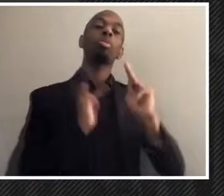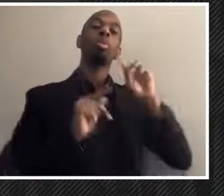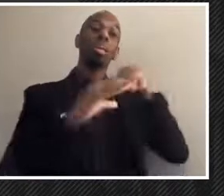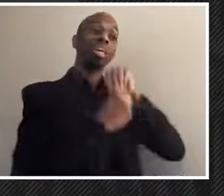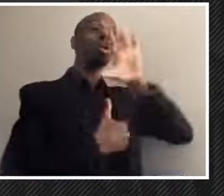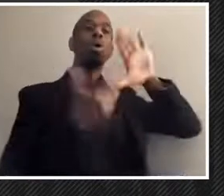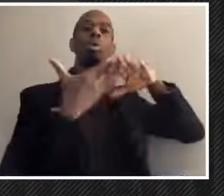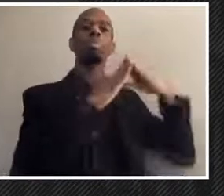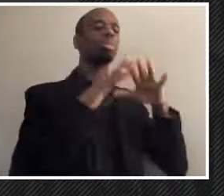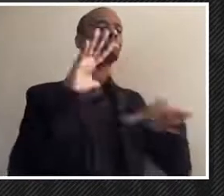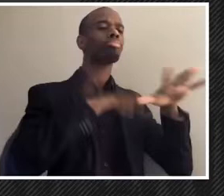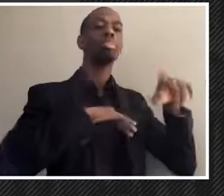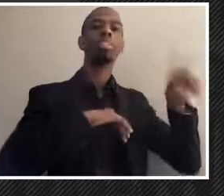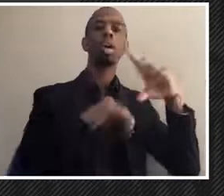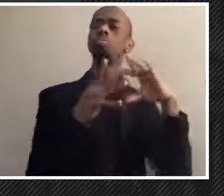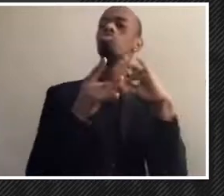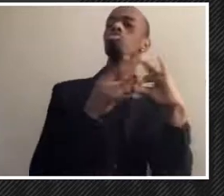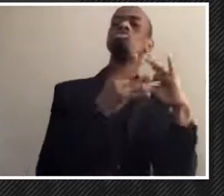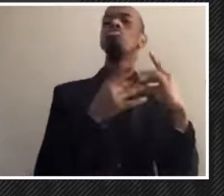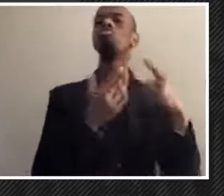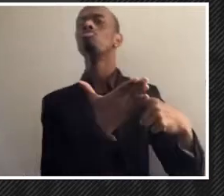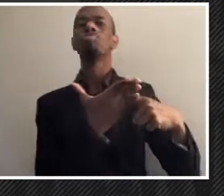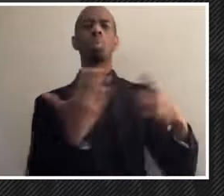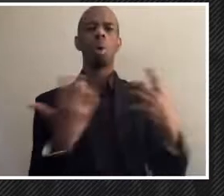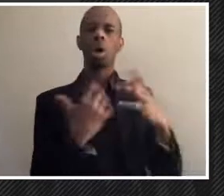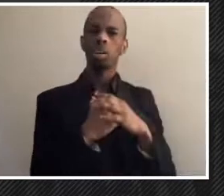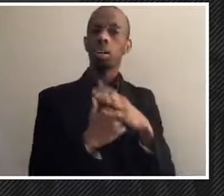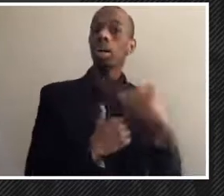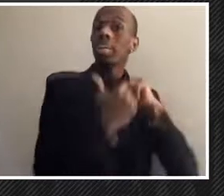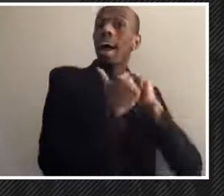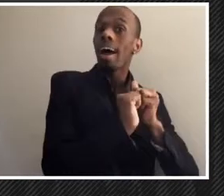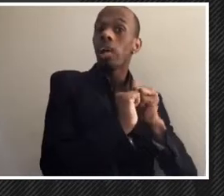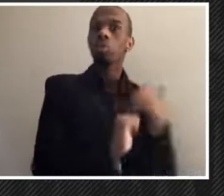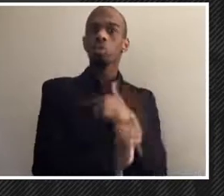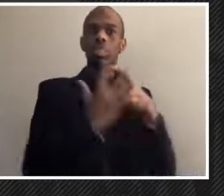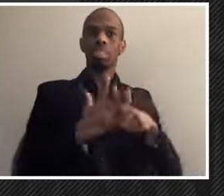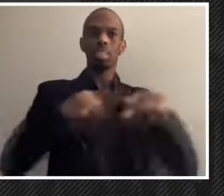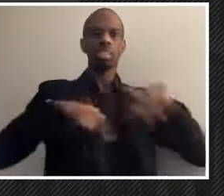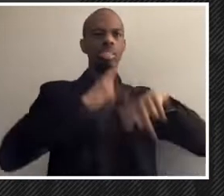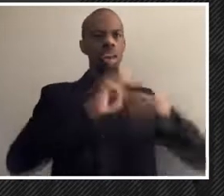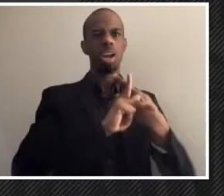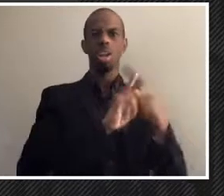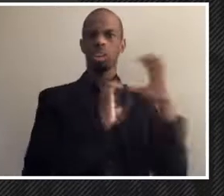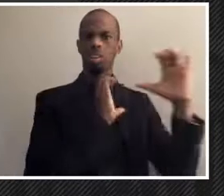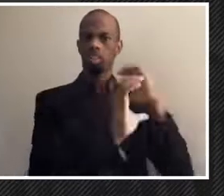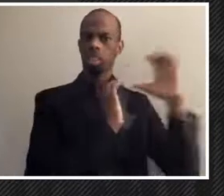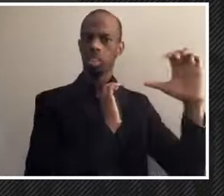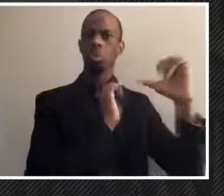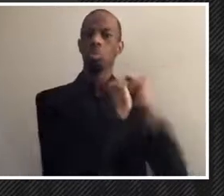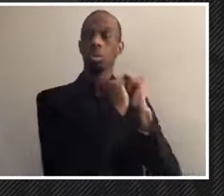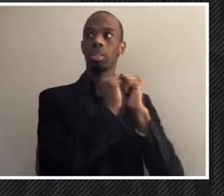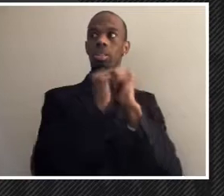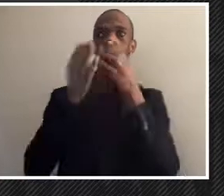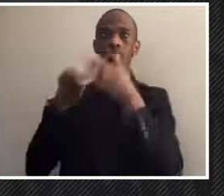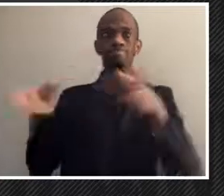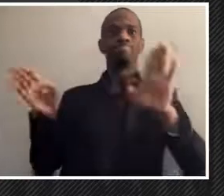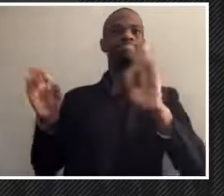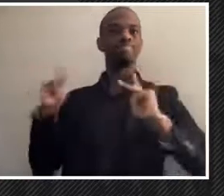do we actually start to have this conversation among a broader group of people so that we